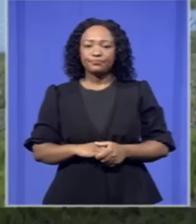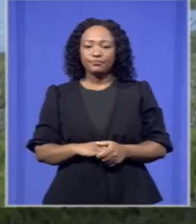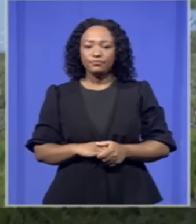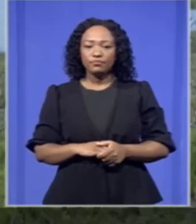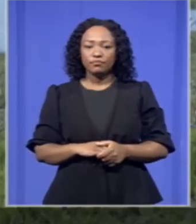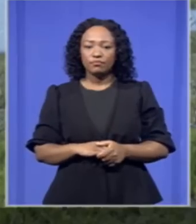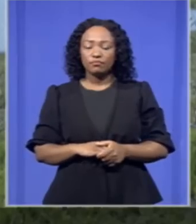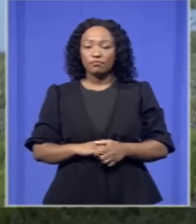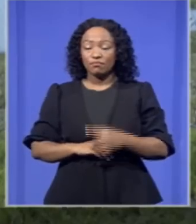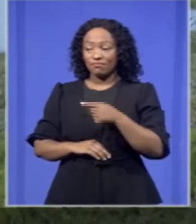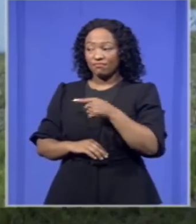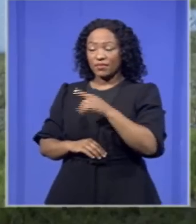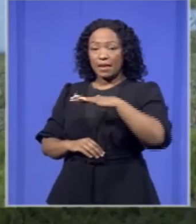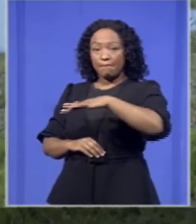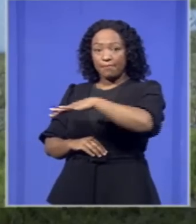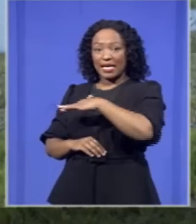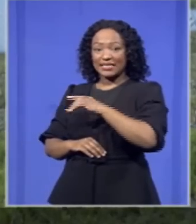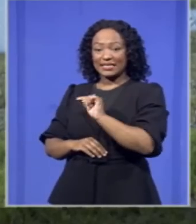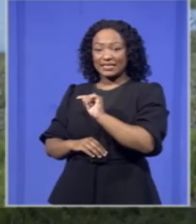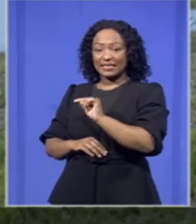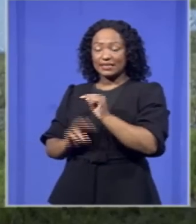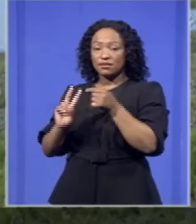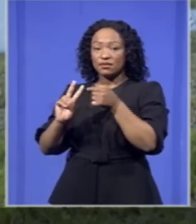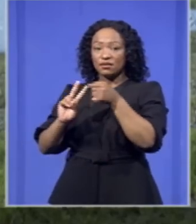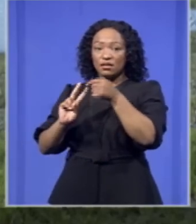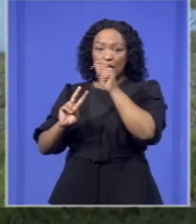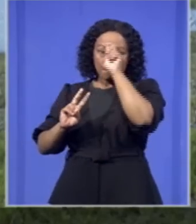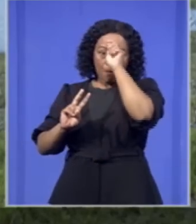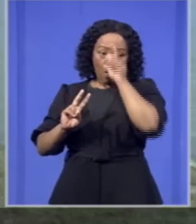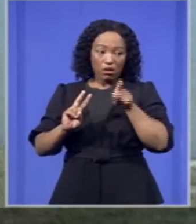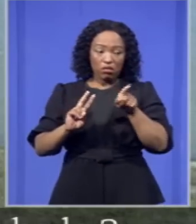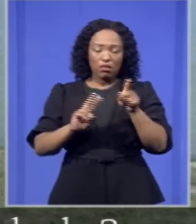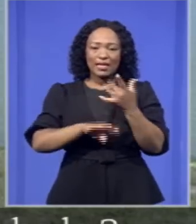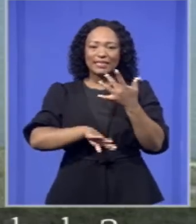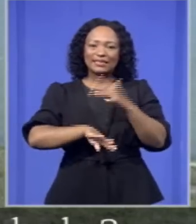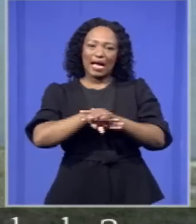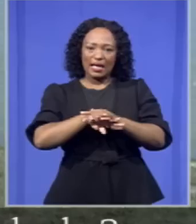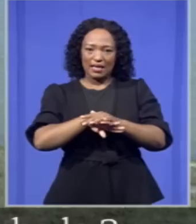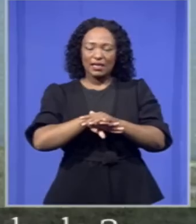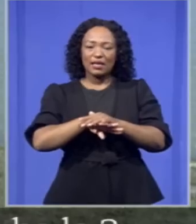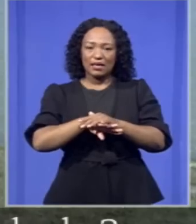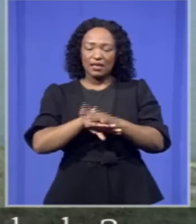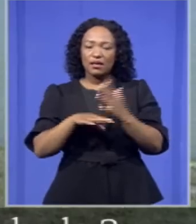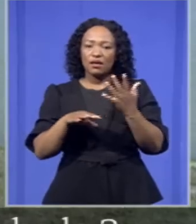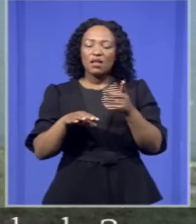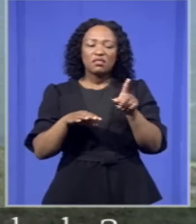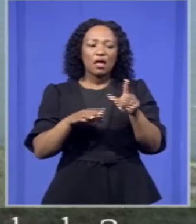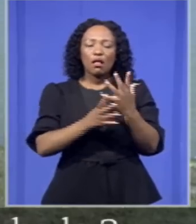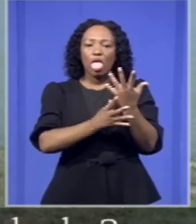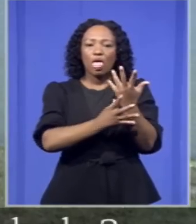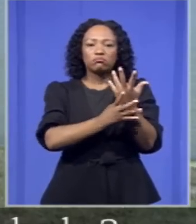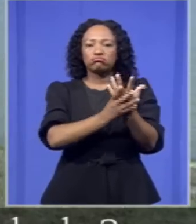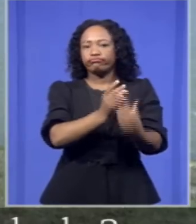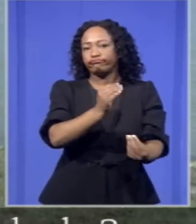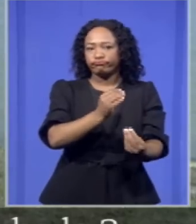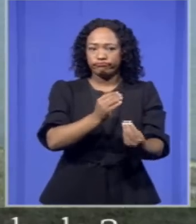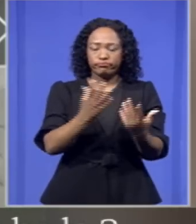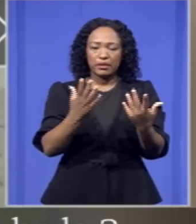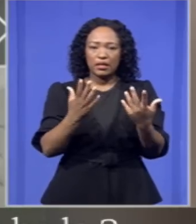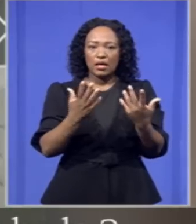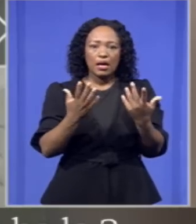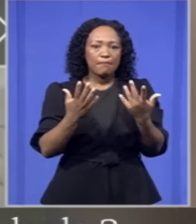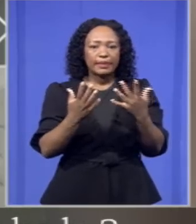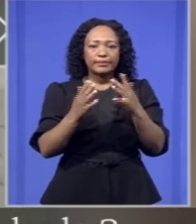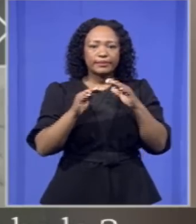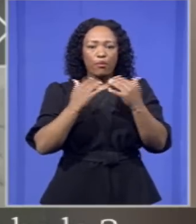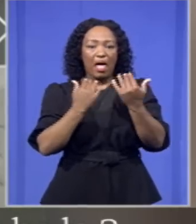Leno ke lefelo leo matshelo a basimane ba le babedi a feletseng teng. Go be go afa ba timetse ka fa tlase ga metsi mme ba retelelwa ke go